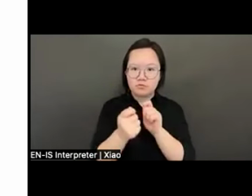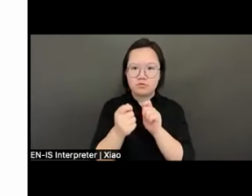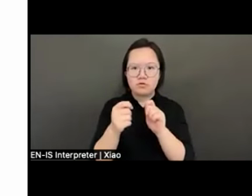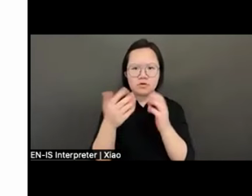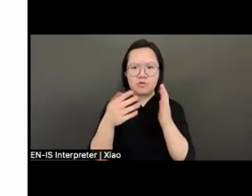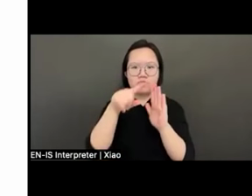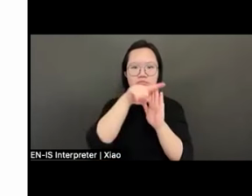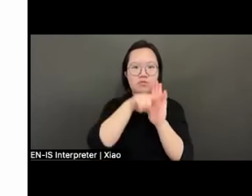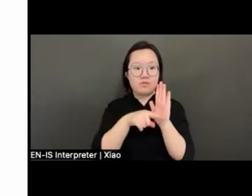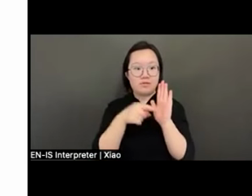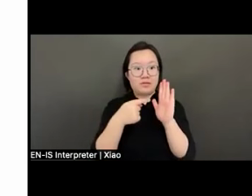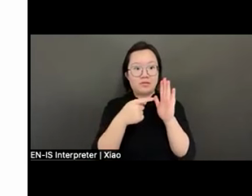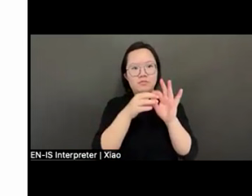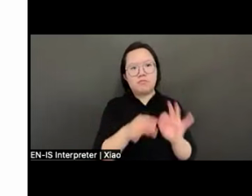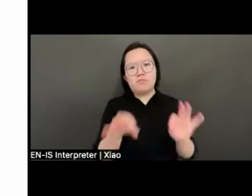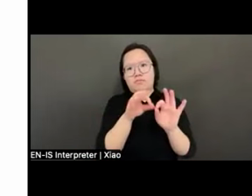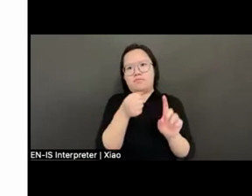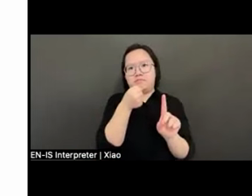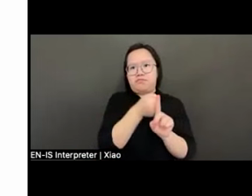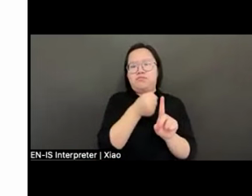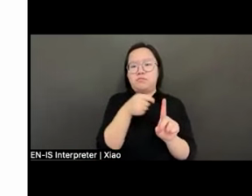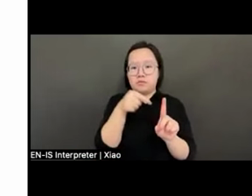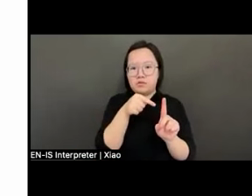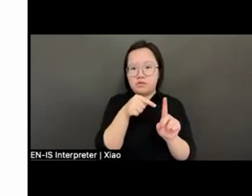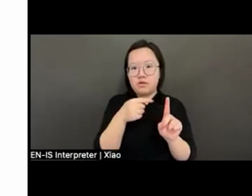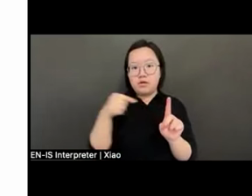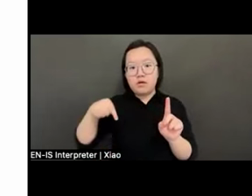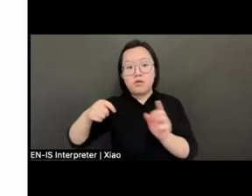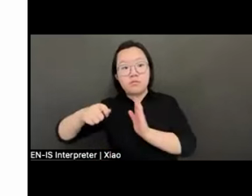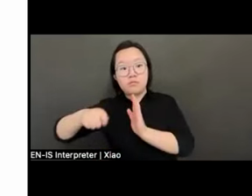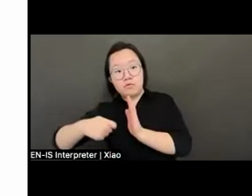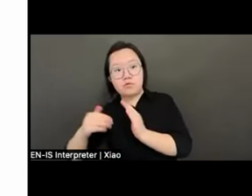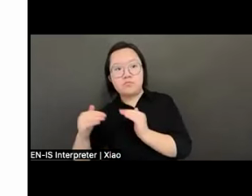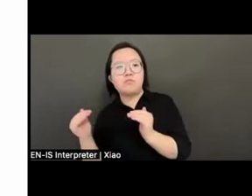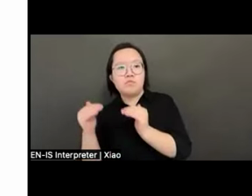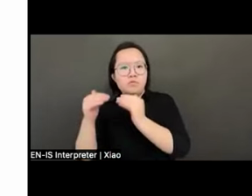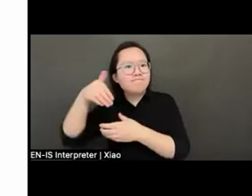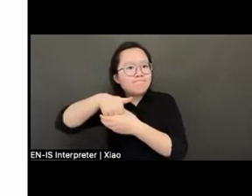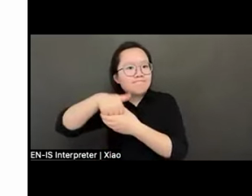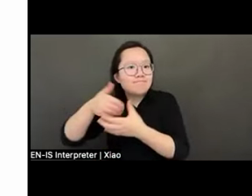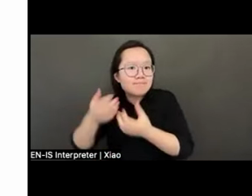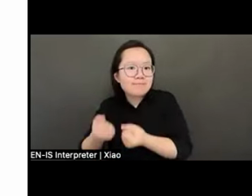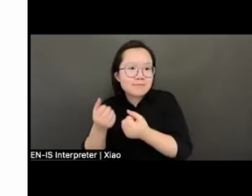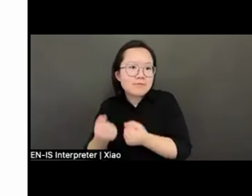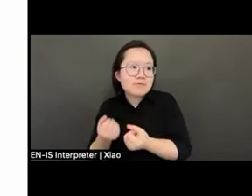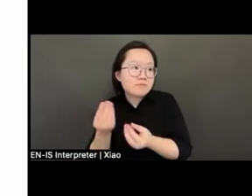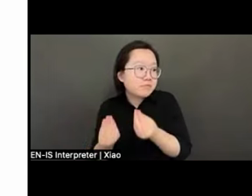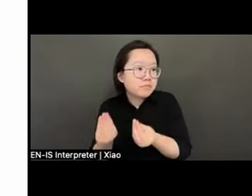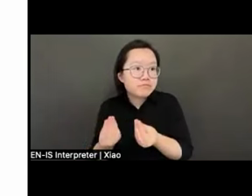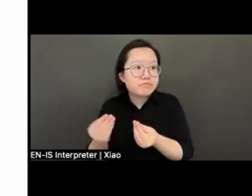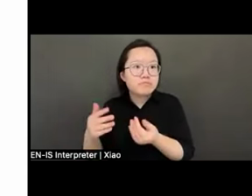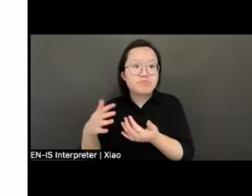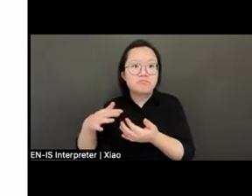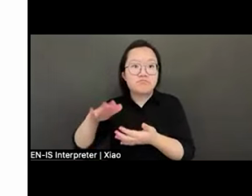the focus of your project should, and you have one organization based, for example, one is based in Spain and another